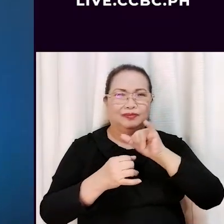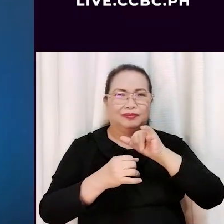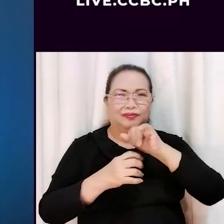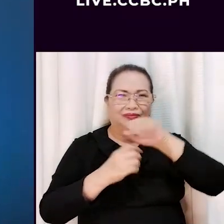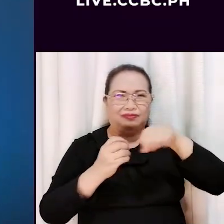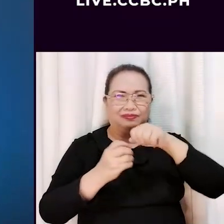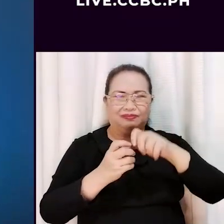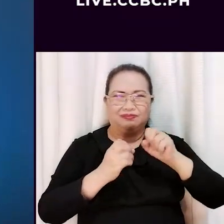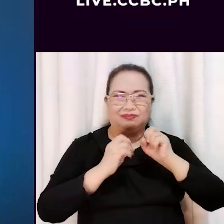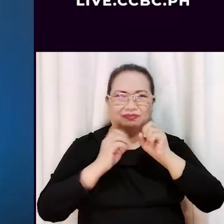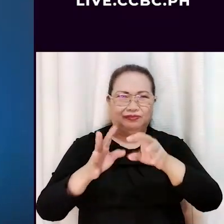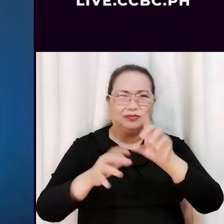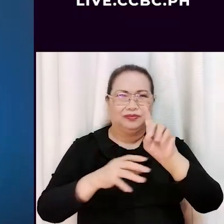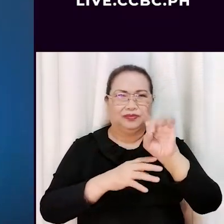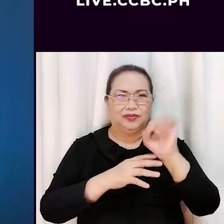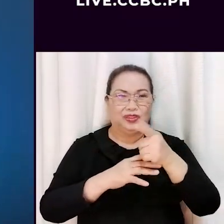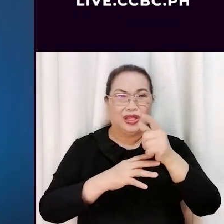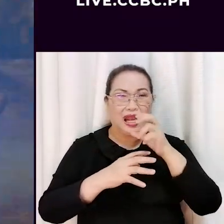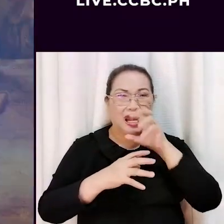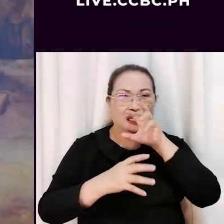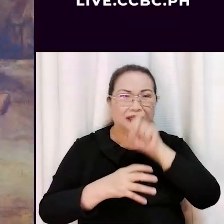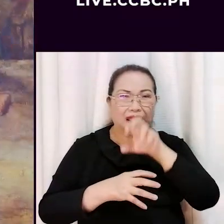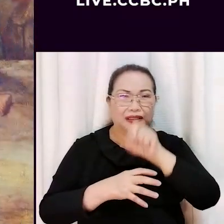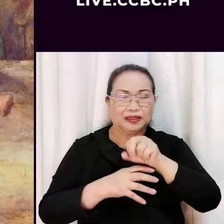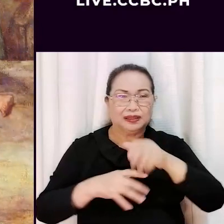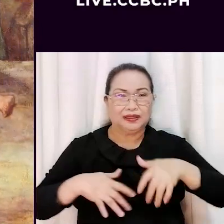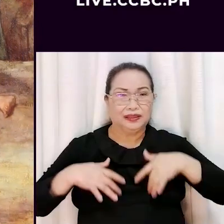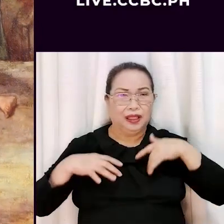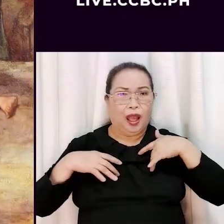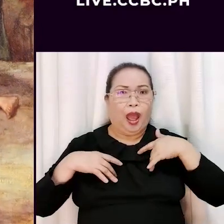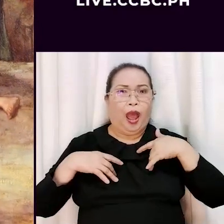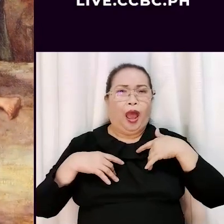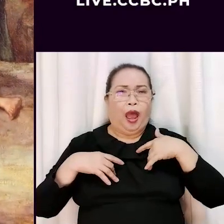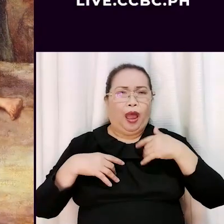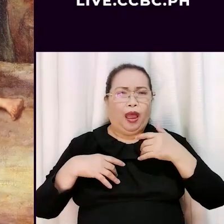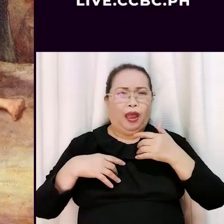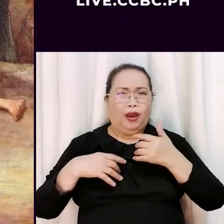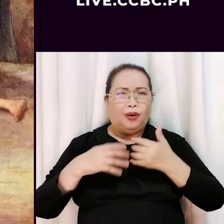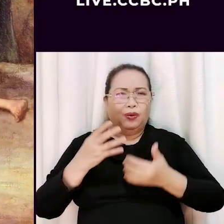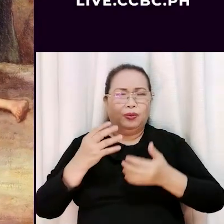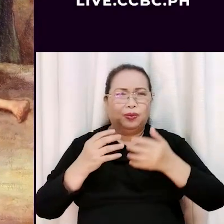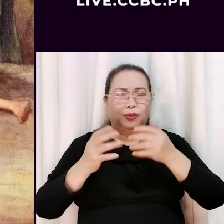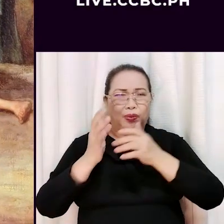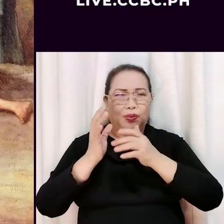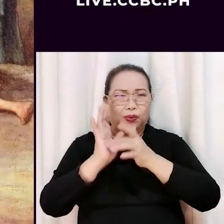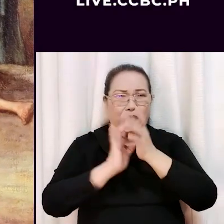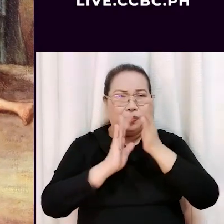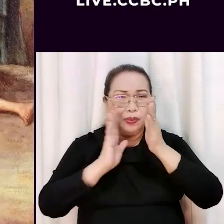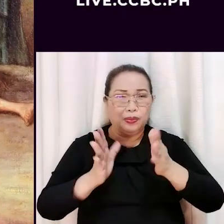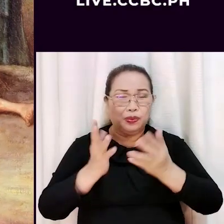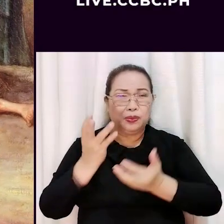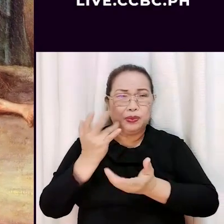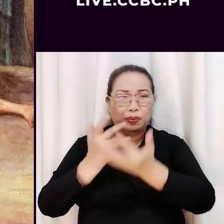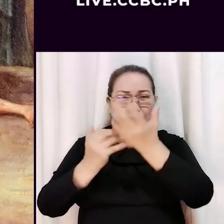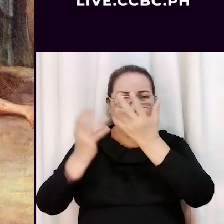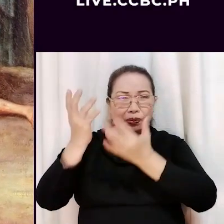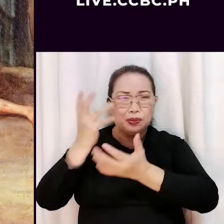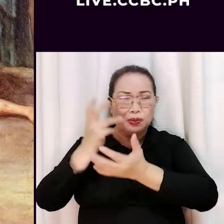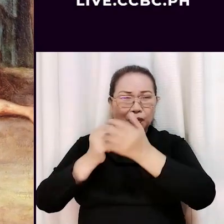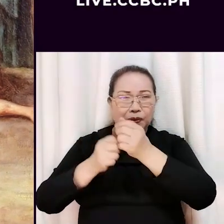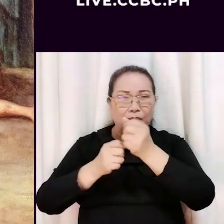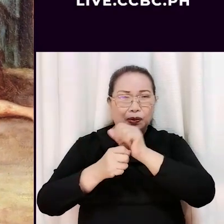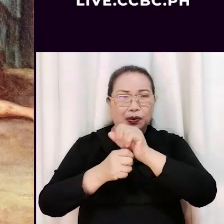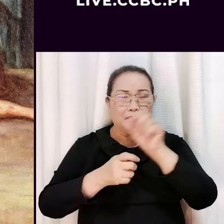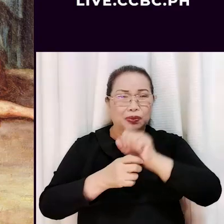and thrown to dogs so they would be eaten alive. Huh? And they were burned, crucified. And in fact, their bodies were used